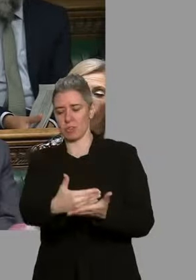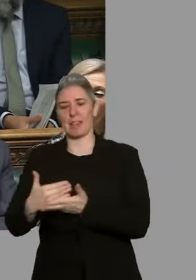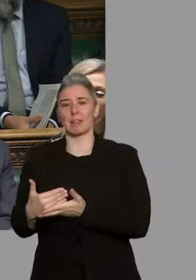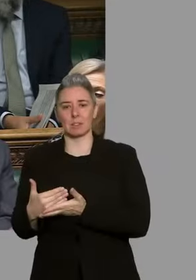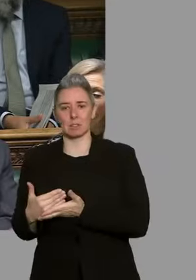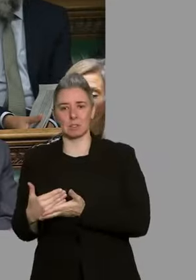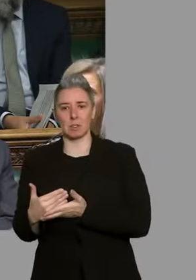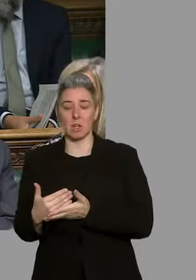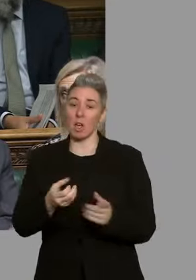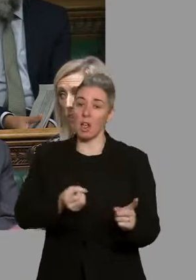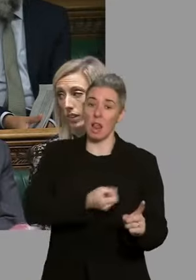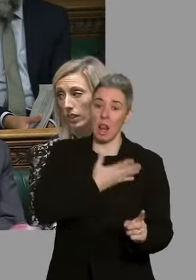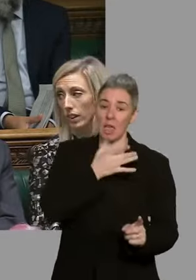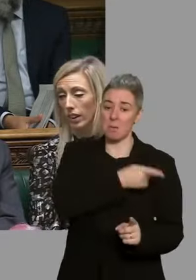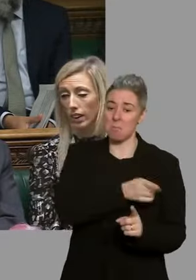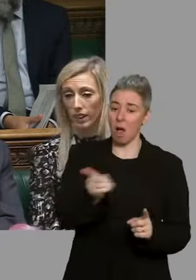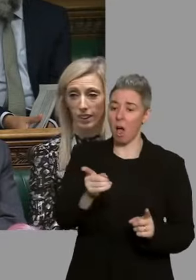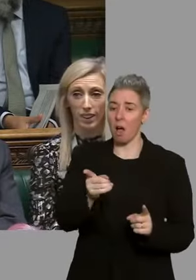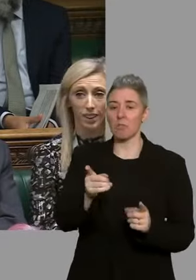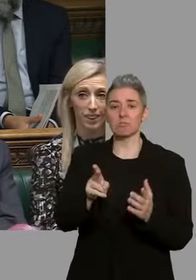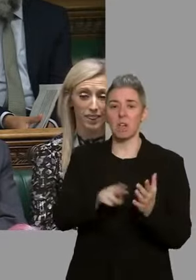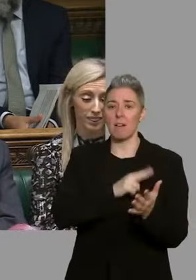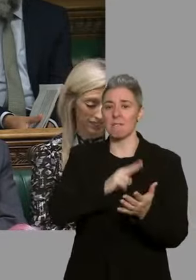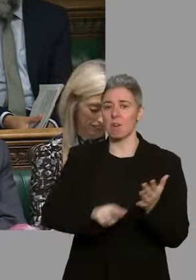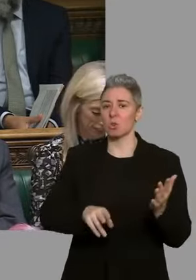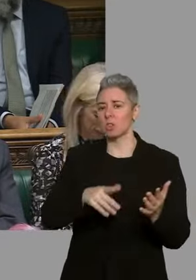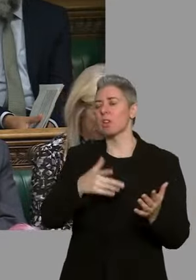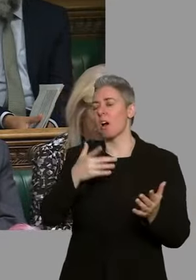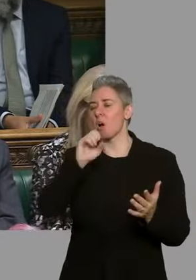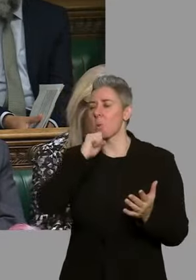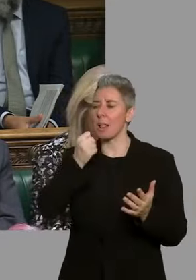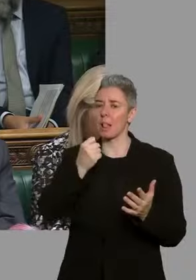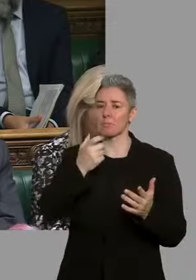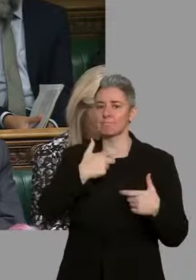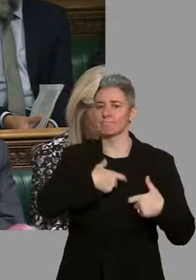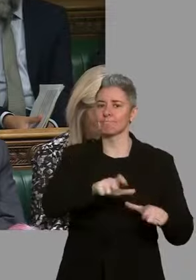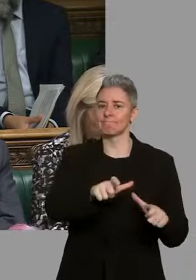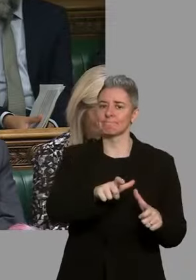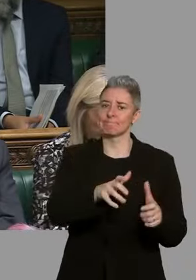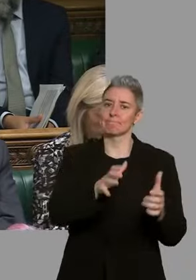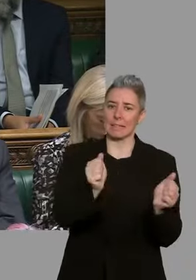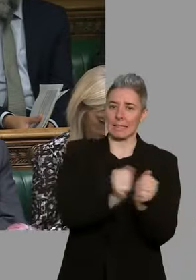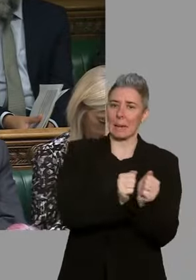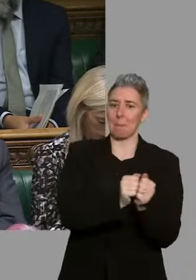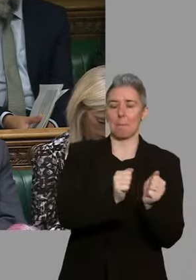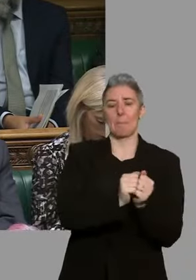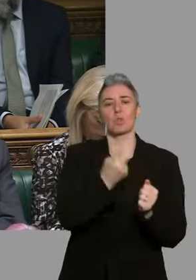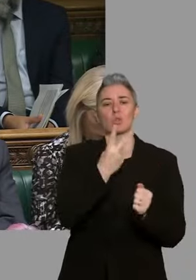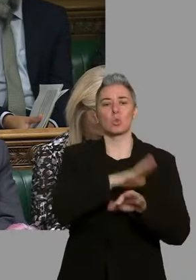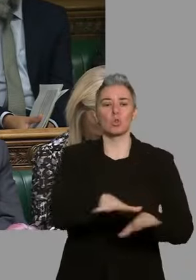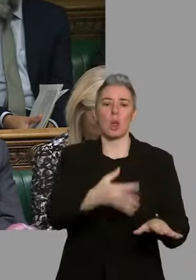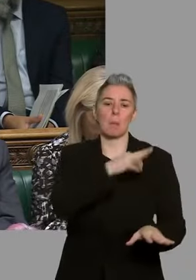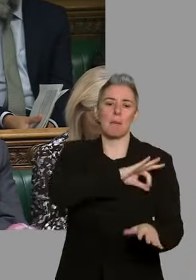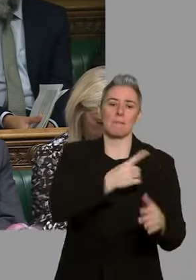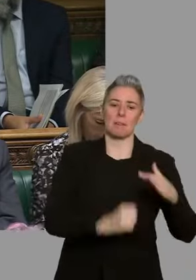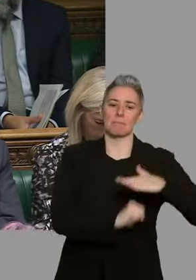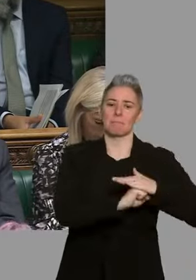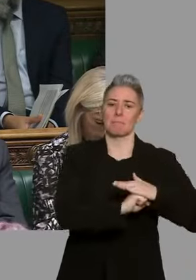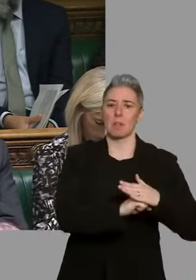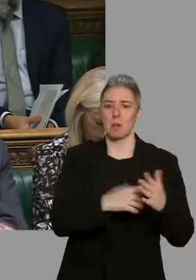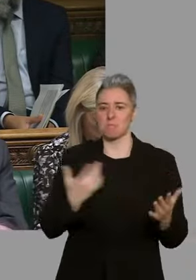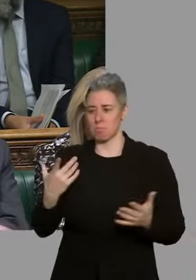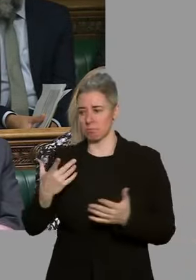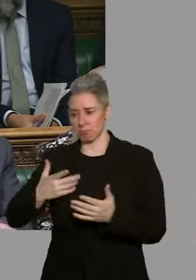picks the pockets of pensioners of their winter fuel allowance, Scotland's First Minister, John Swinney, has reinstated it. So,